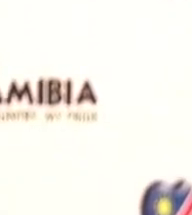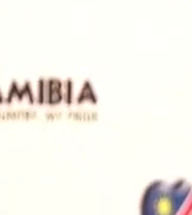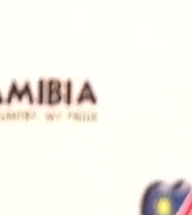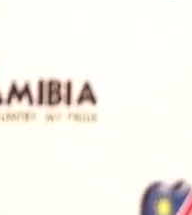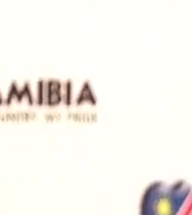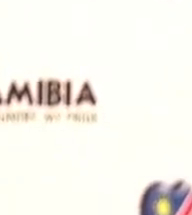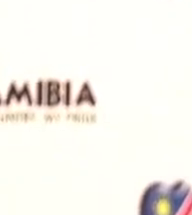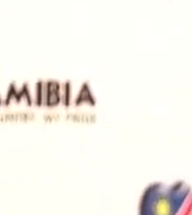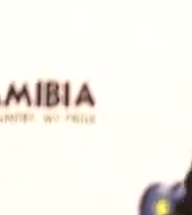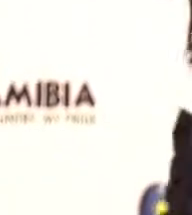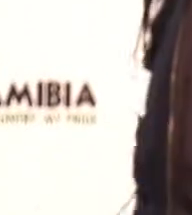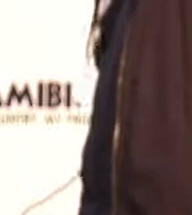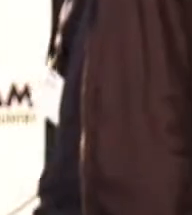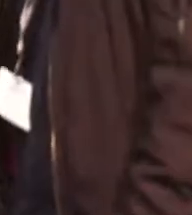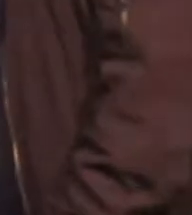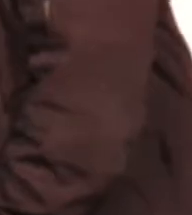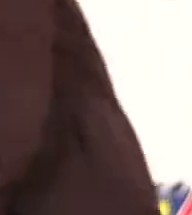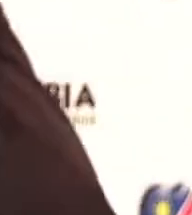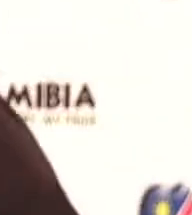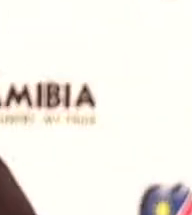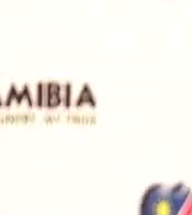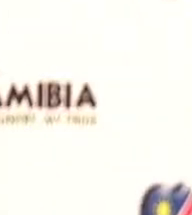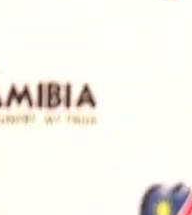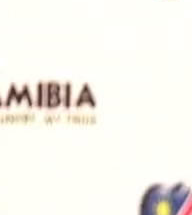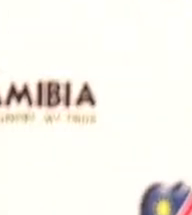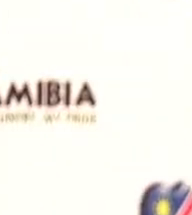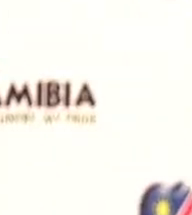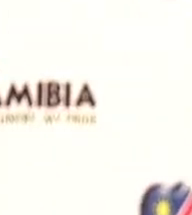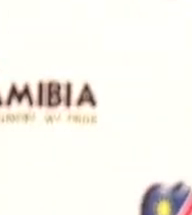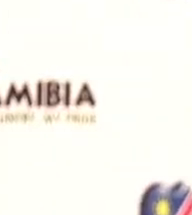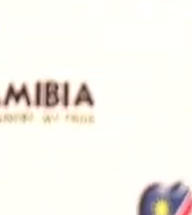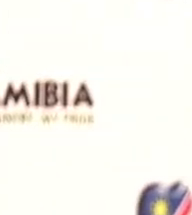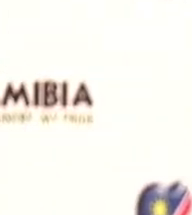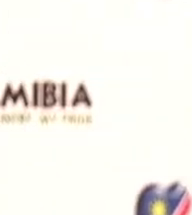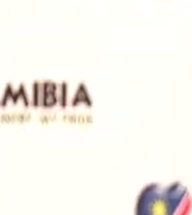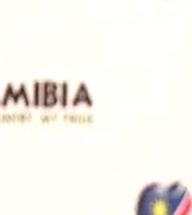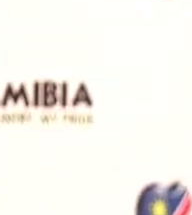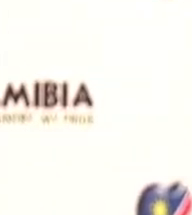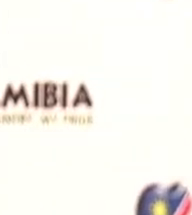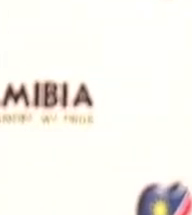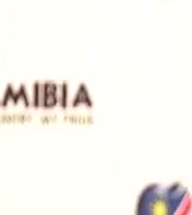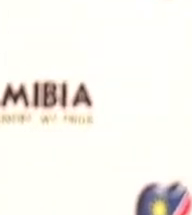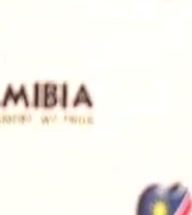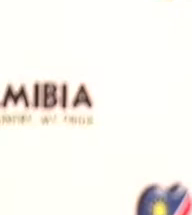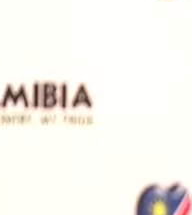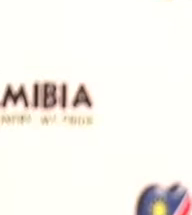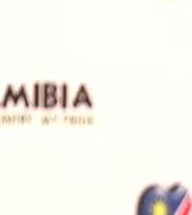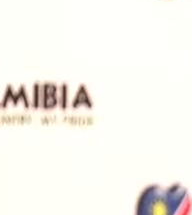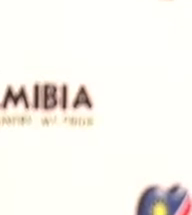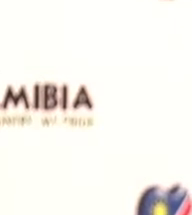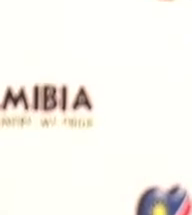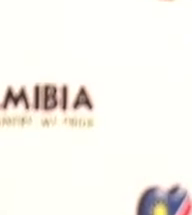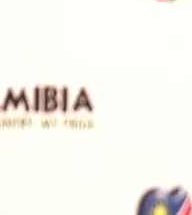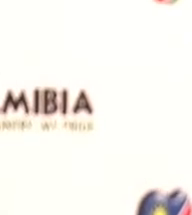All right. What we heard today is that the health workers are still making sure that the youth is getting the essential